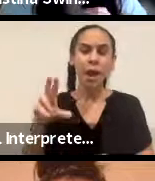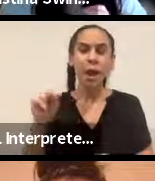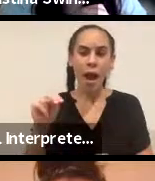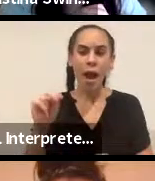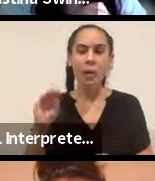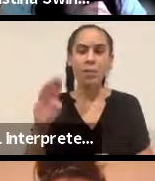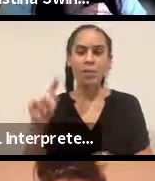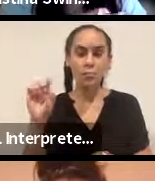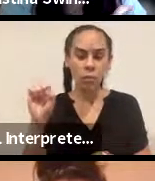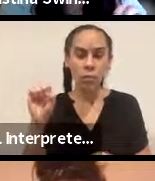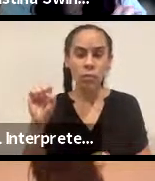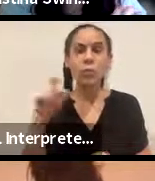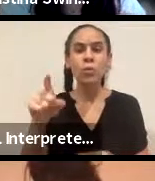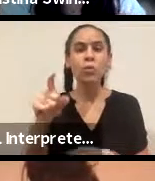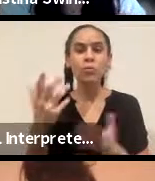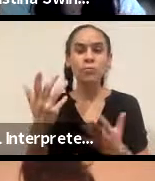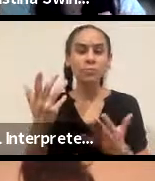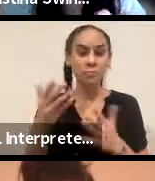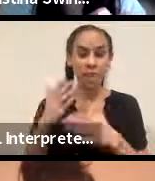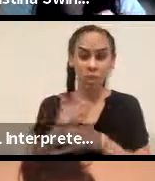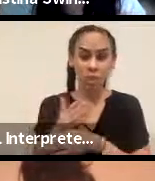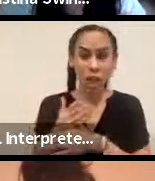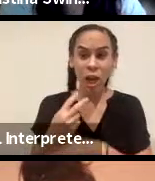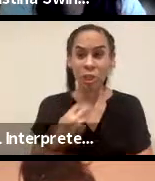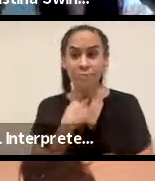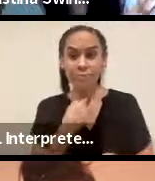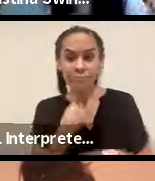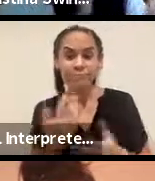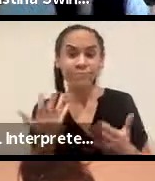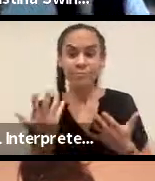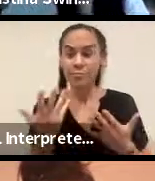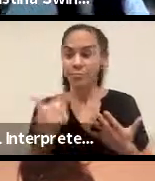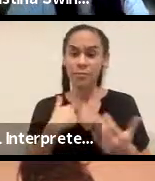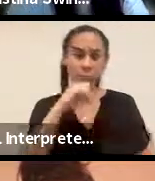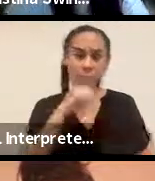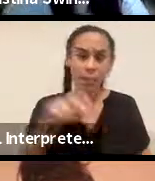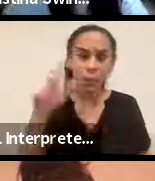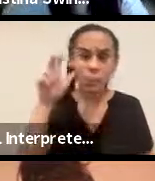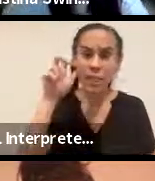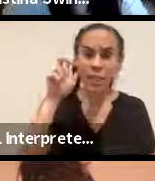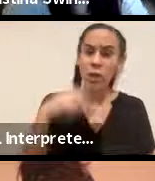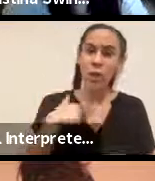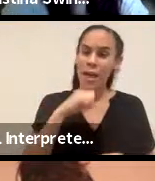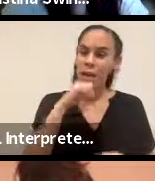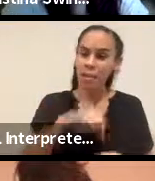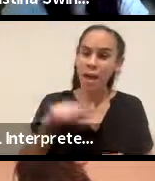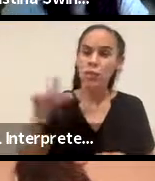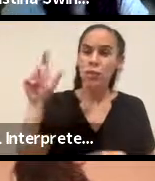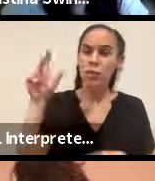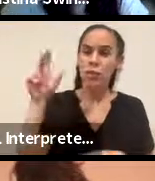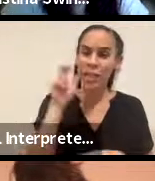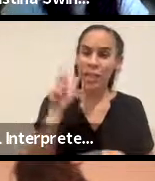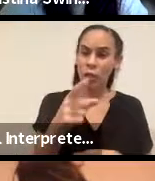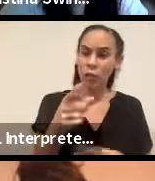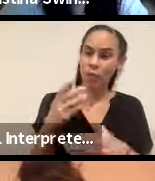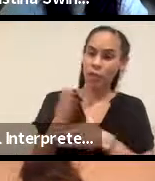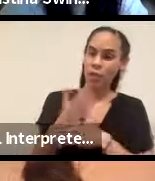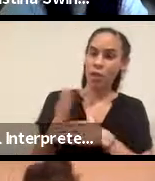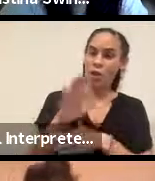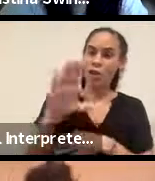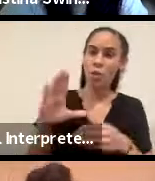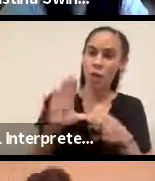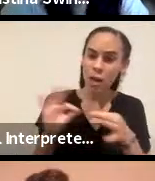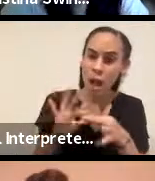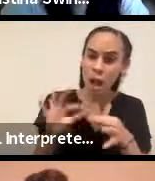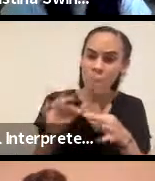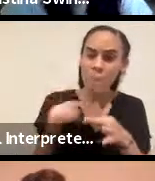anything verbally, we'd love to hear it as well. We'd love to have you share your comments. And so